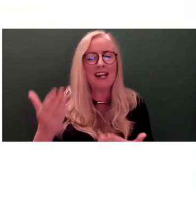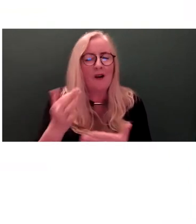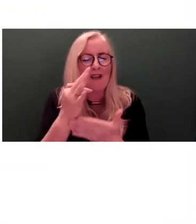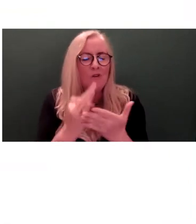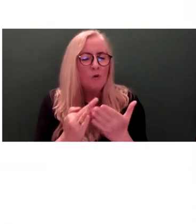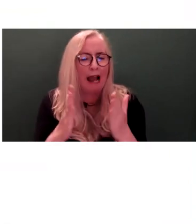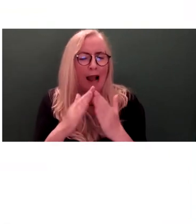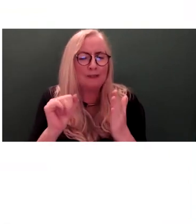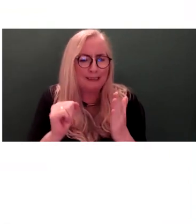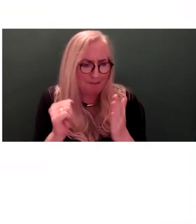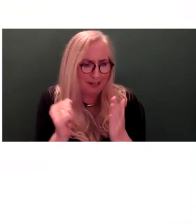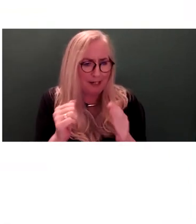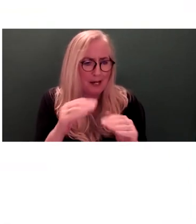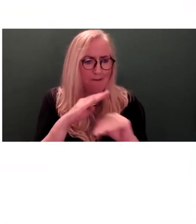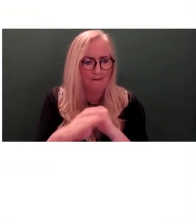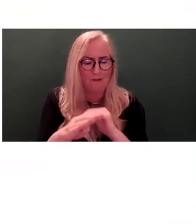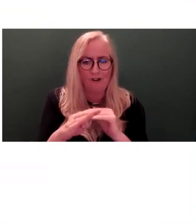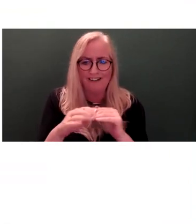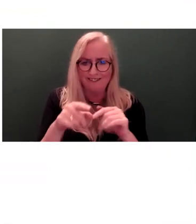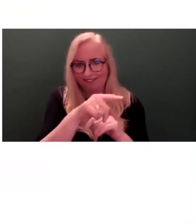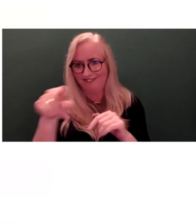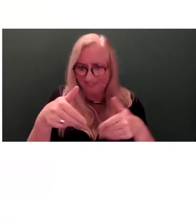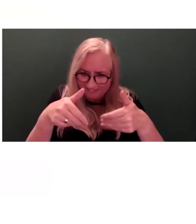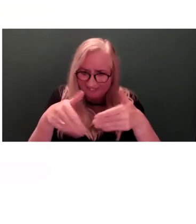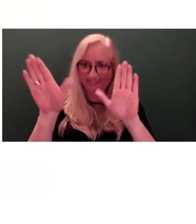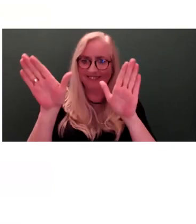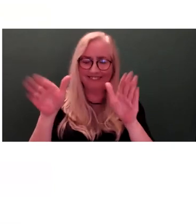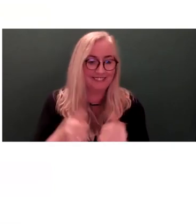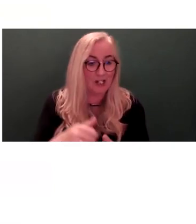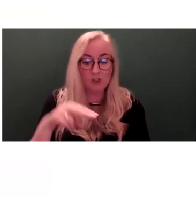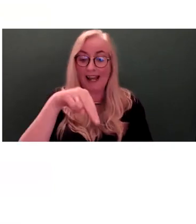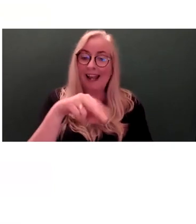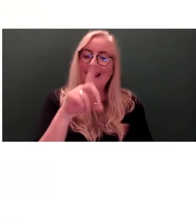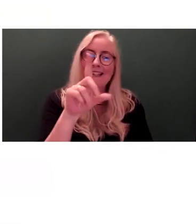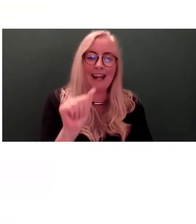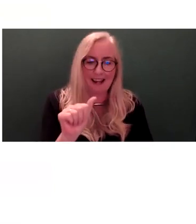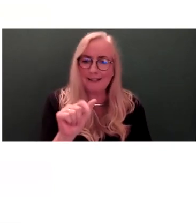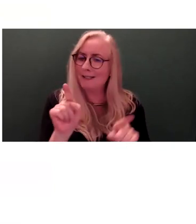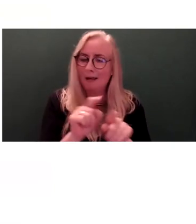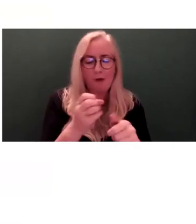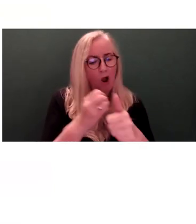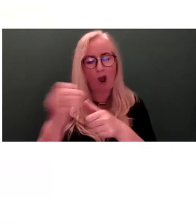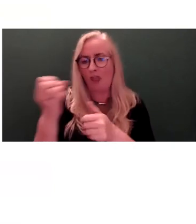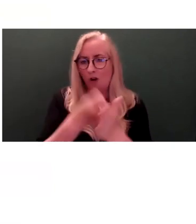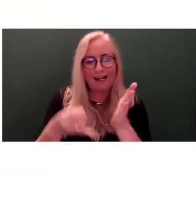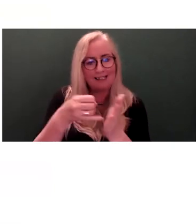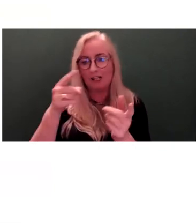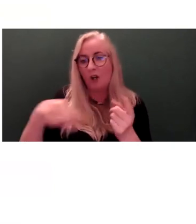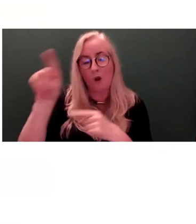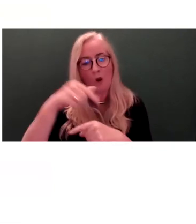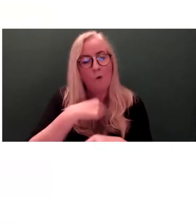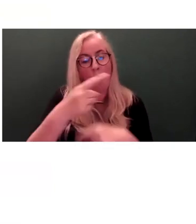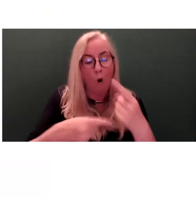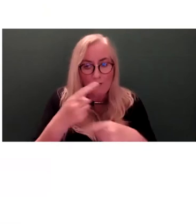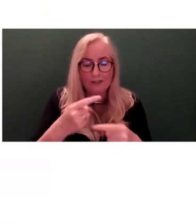things before I let you all loose. The NDA, like many organisations, is constantly learning